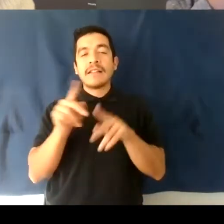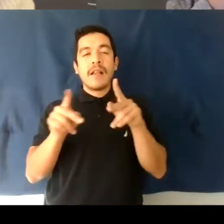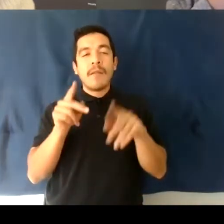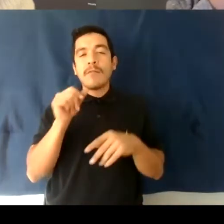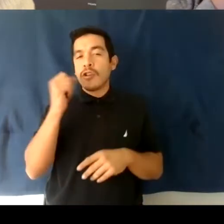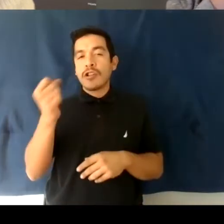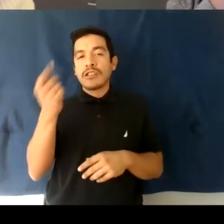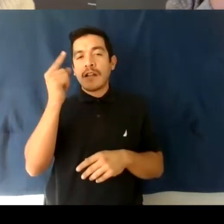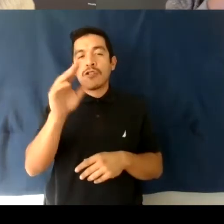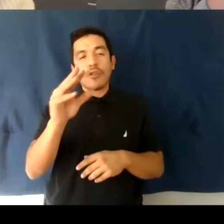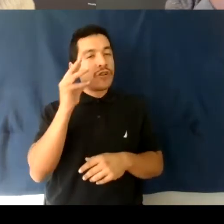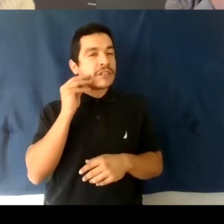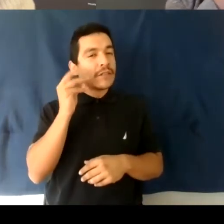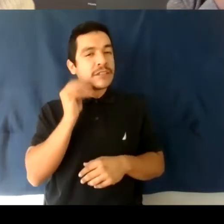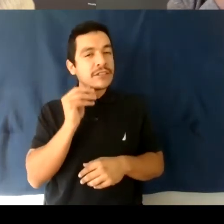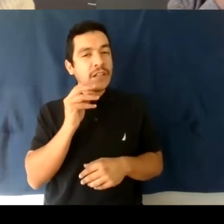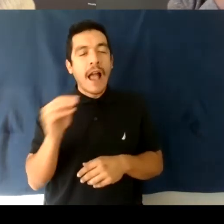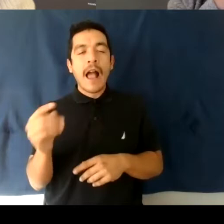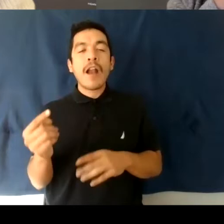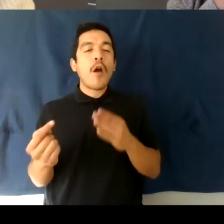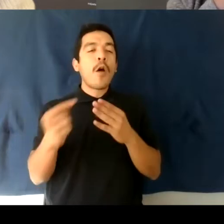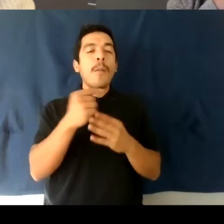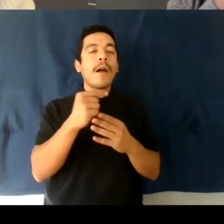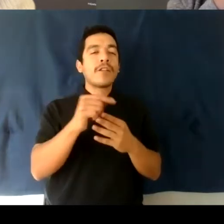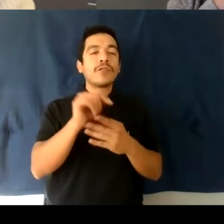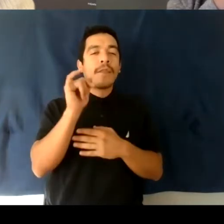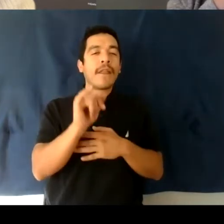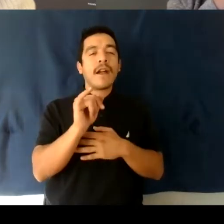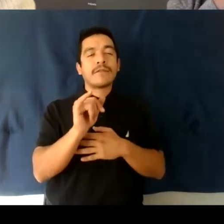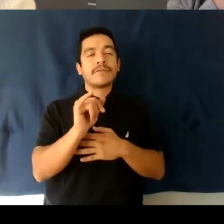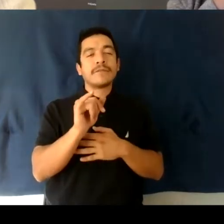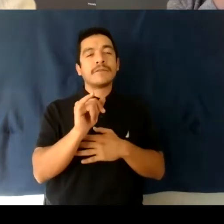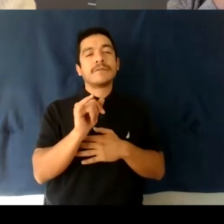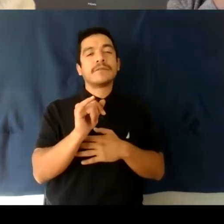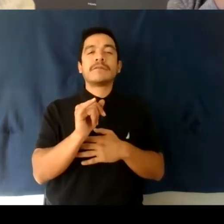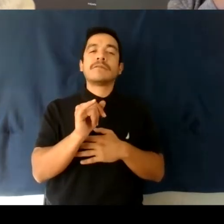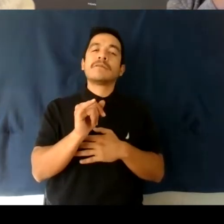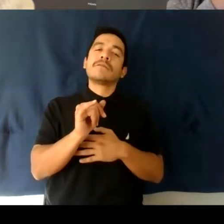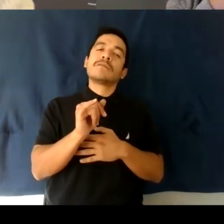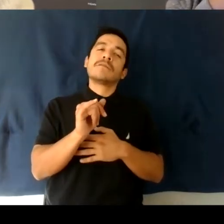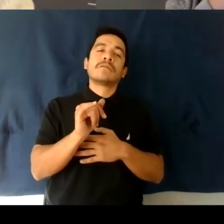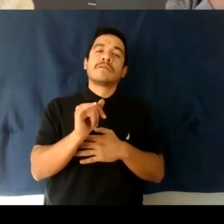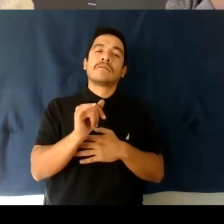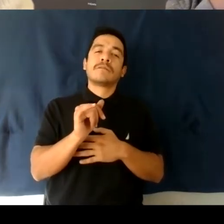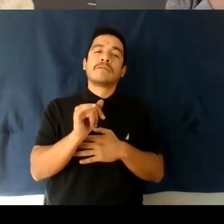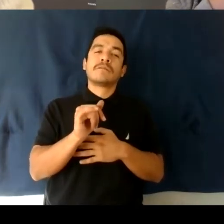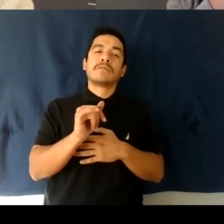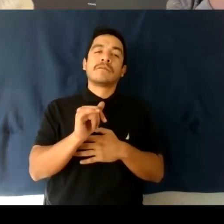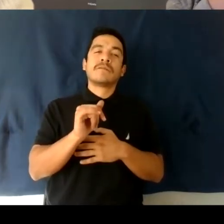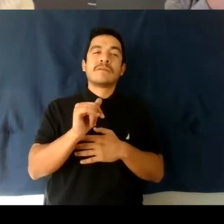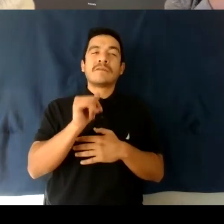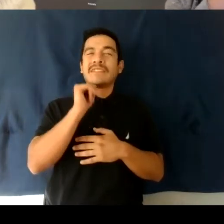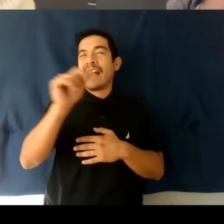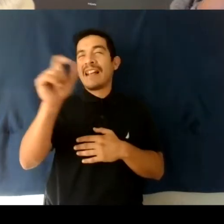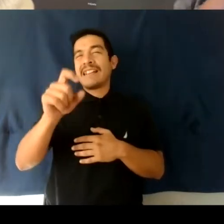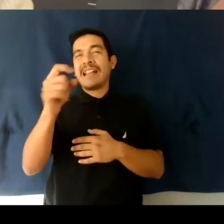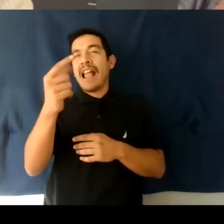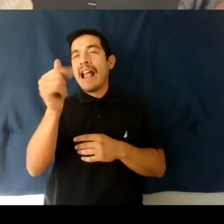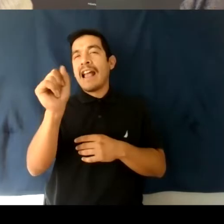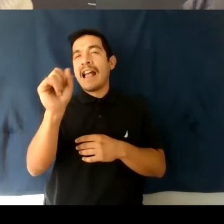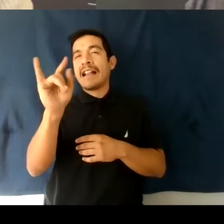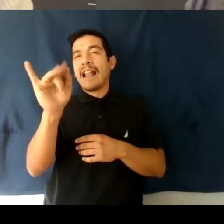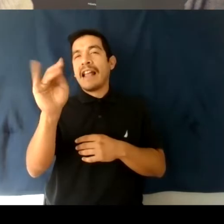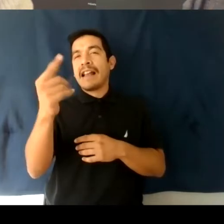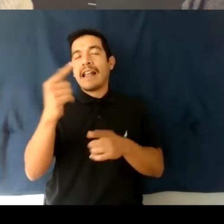don't understand your experience, and it goes back to that. Um not necessarily gaslighting, but not understanding your experience.